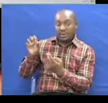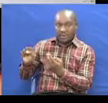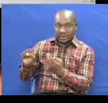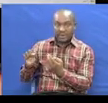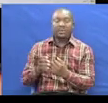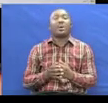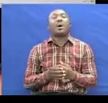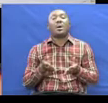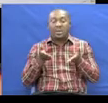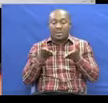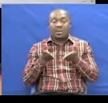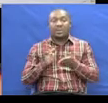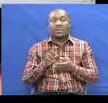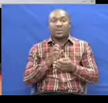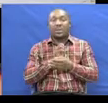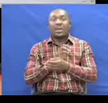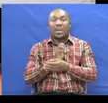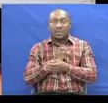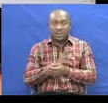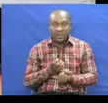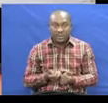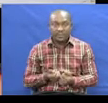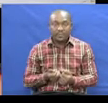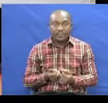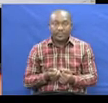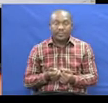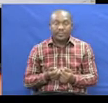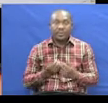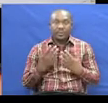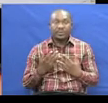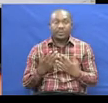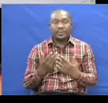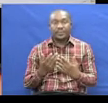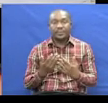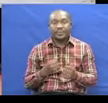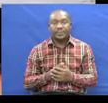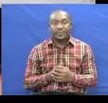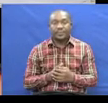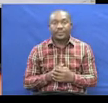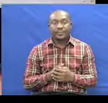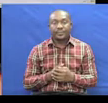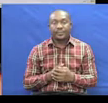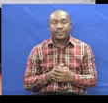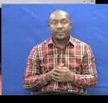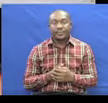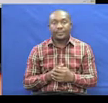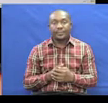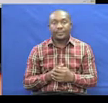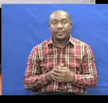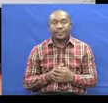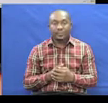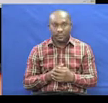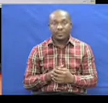is known as left-hand side, and this one is right-hand side. It's